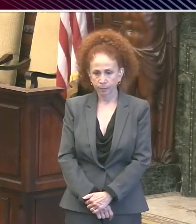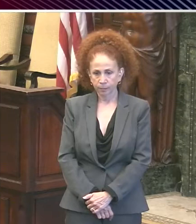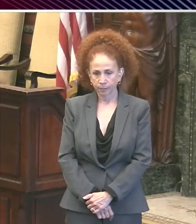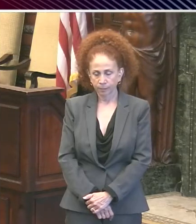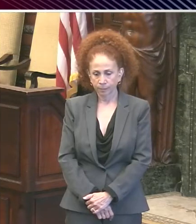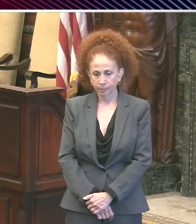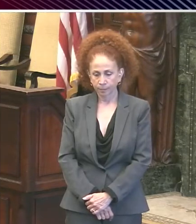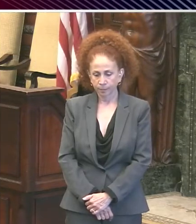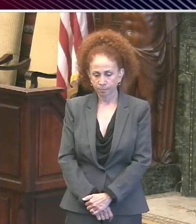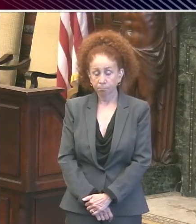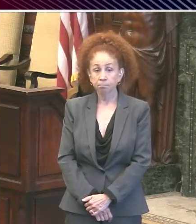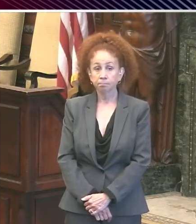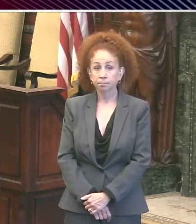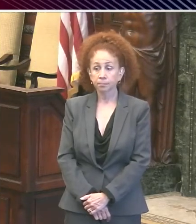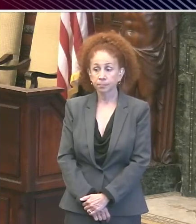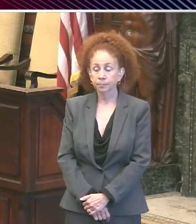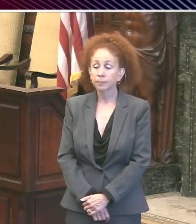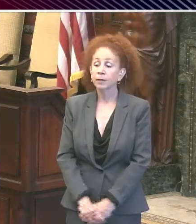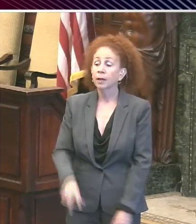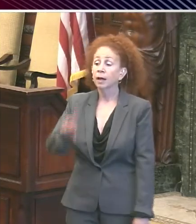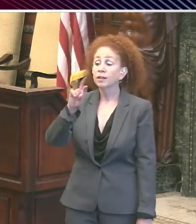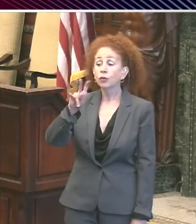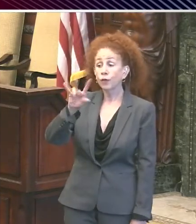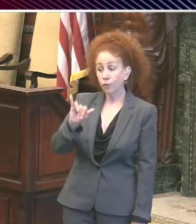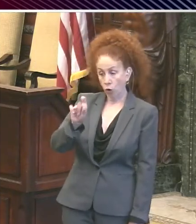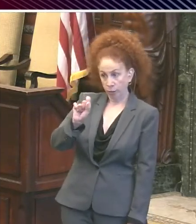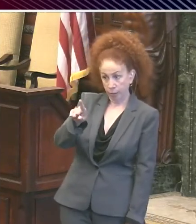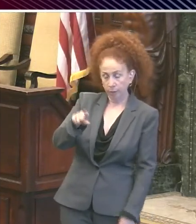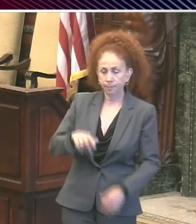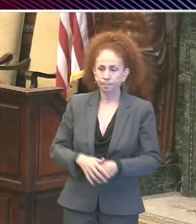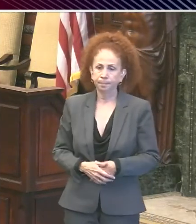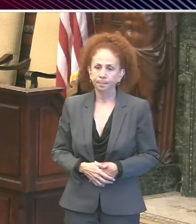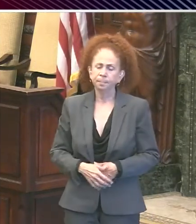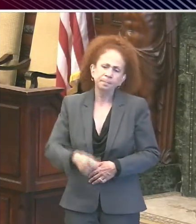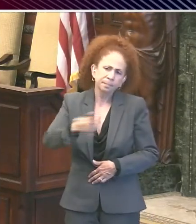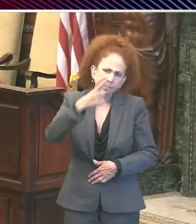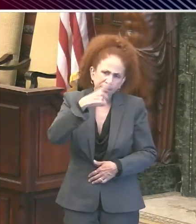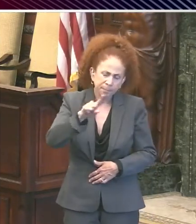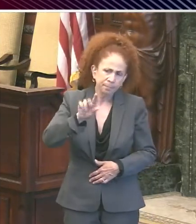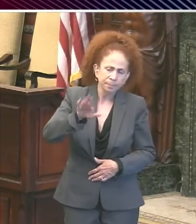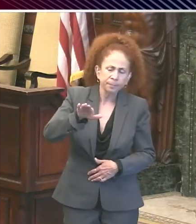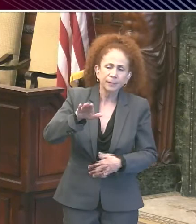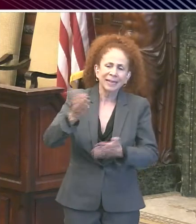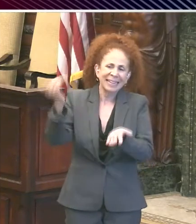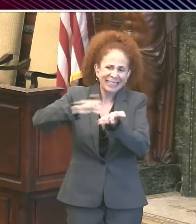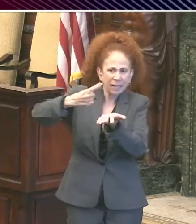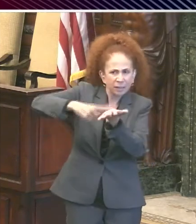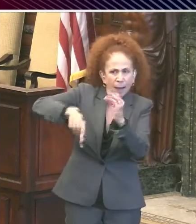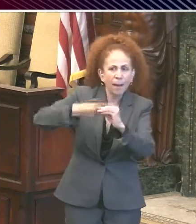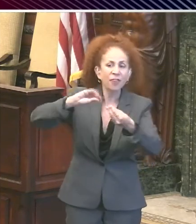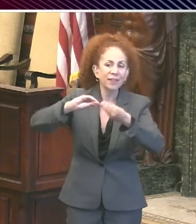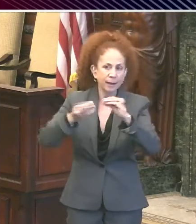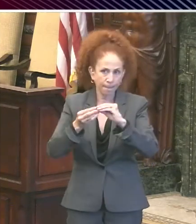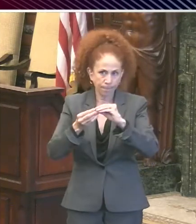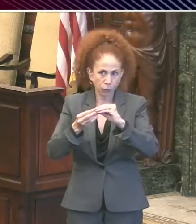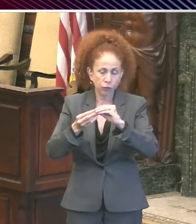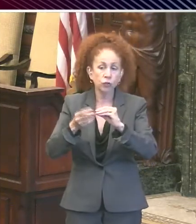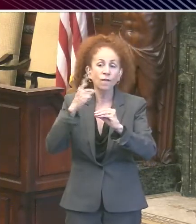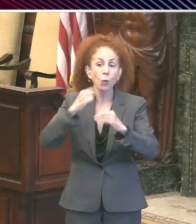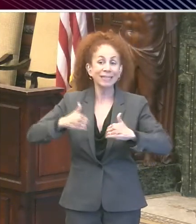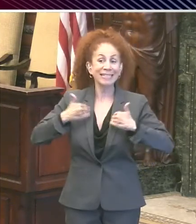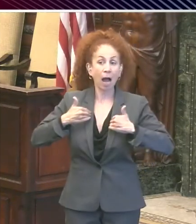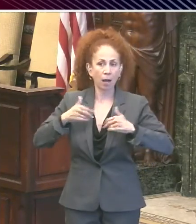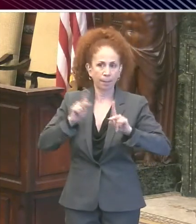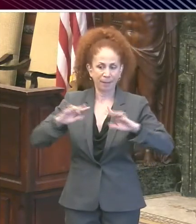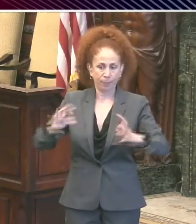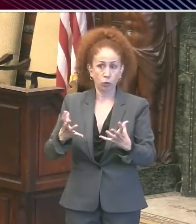Unmute. Here we go. For Dr. Farley again. Dr. Farley, again, I want to speak to you a little bit about, again, the numbers among young people.